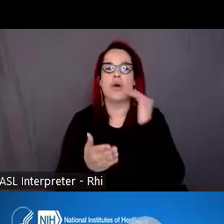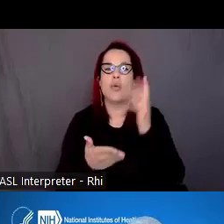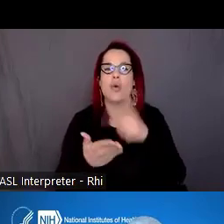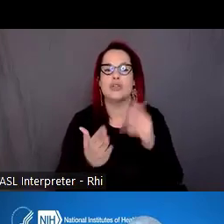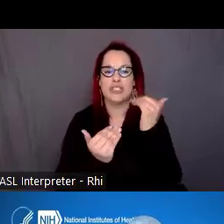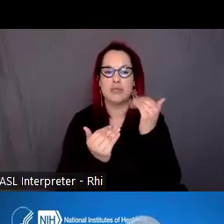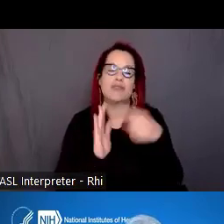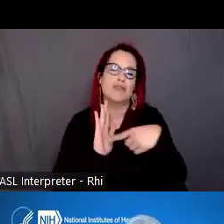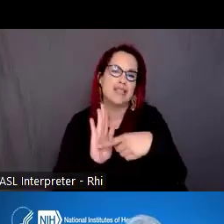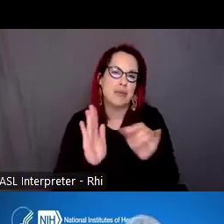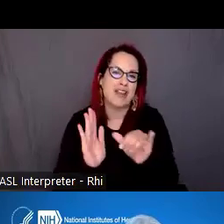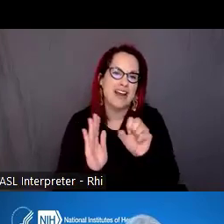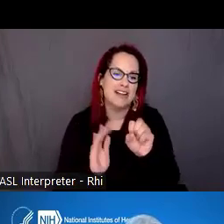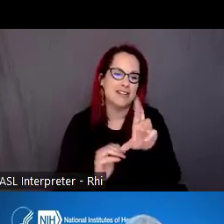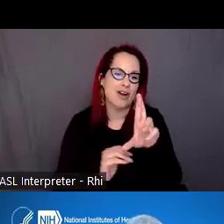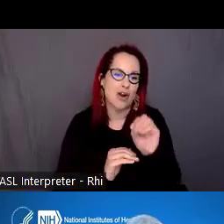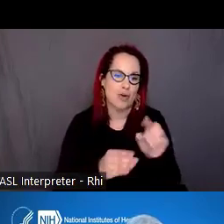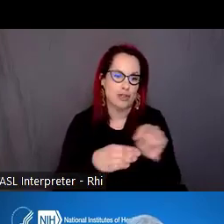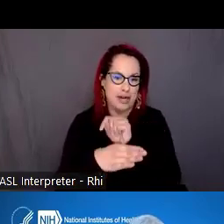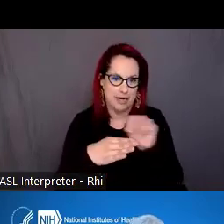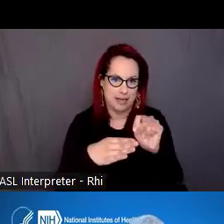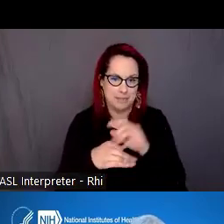that kind of thing.